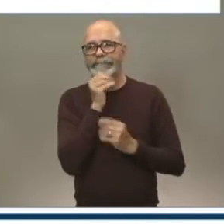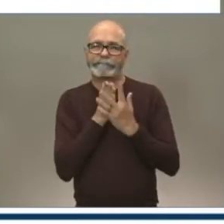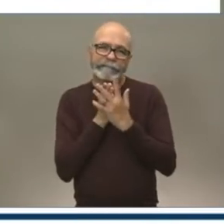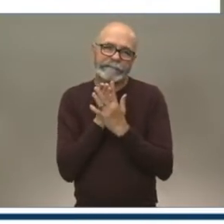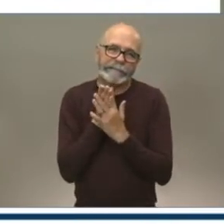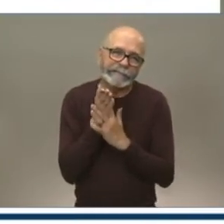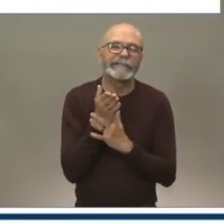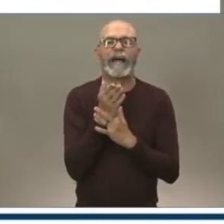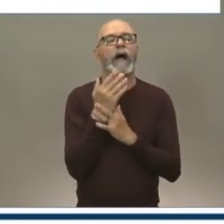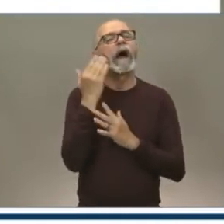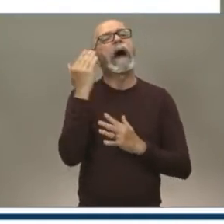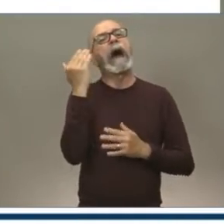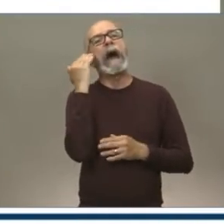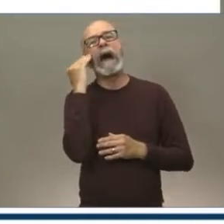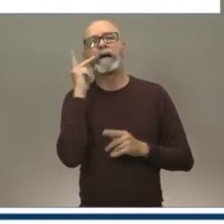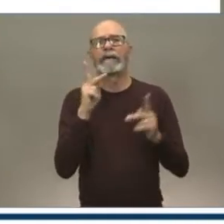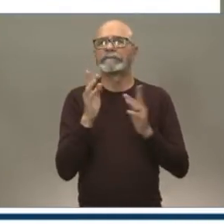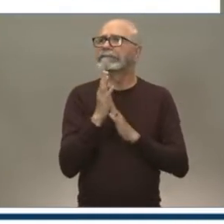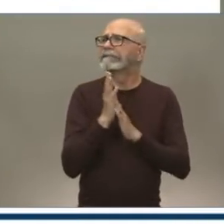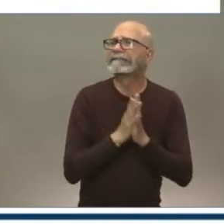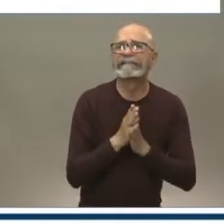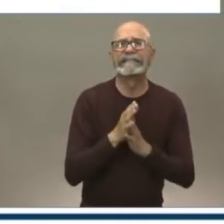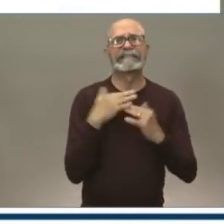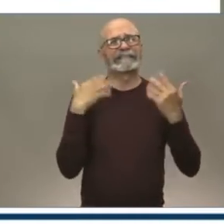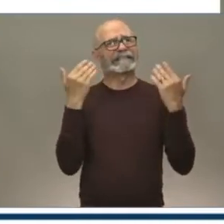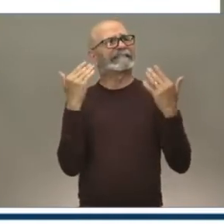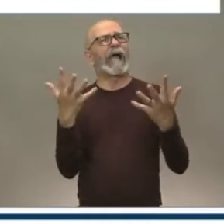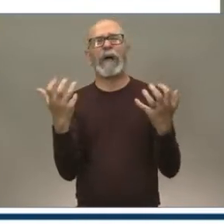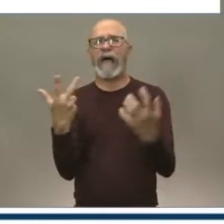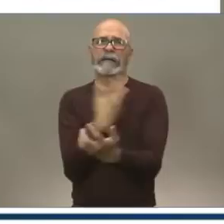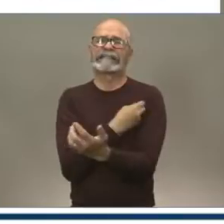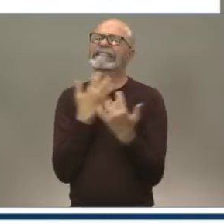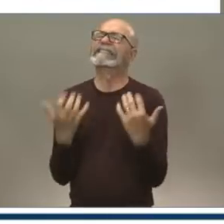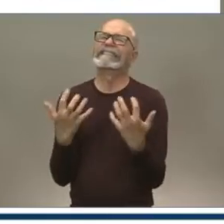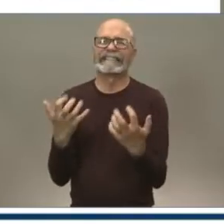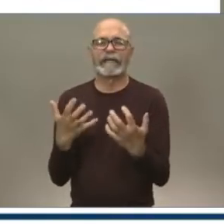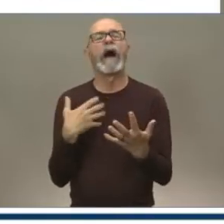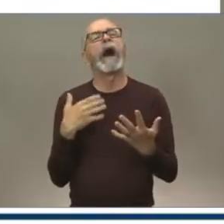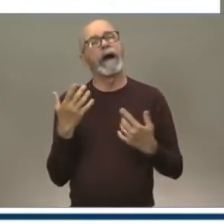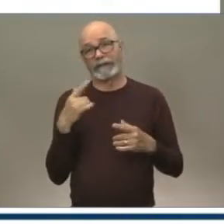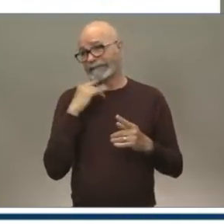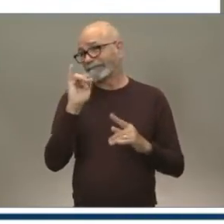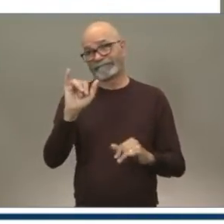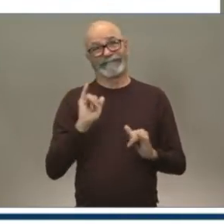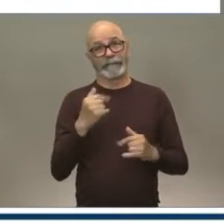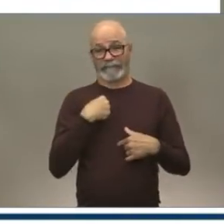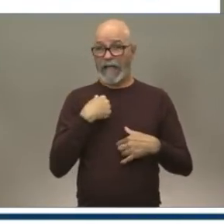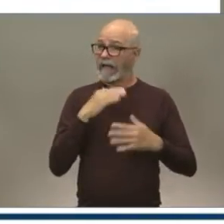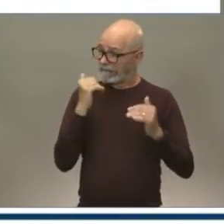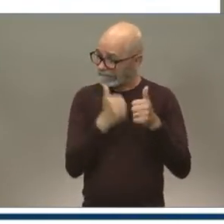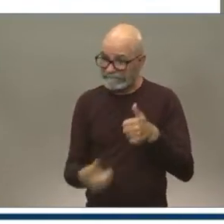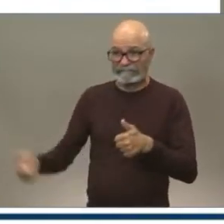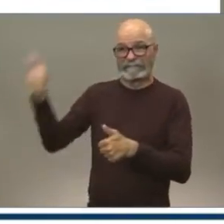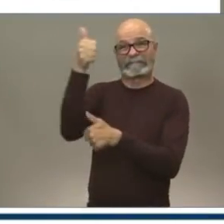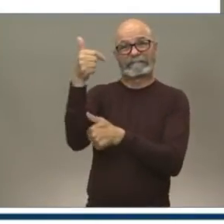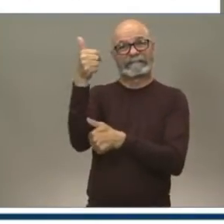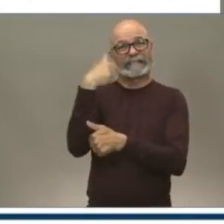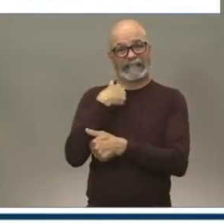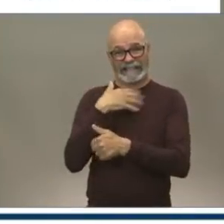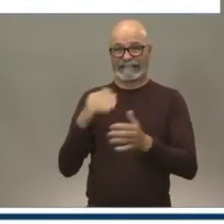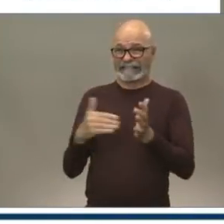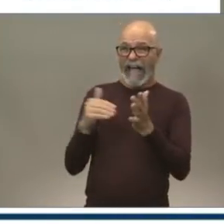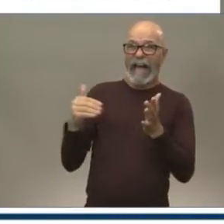of you are eager to get vaccinated, and as Chief Medical Officer of Health, that is